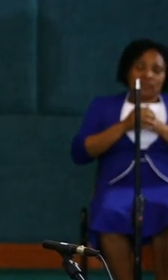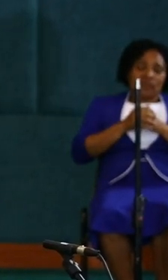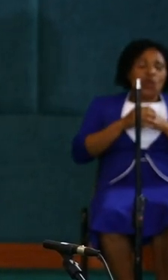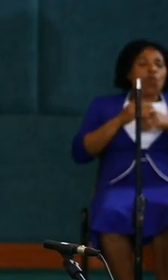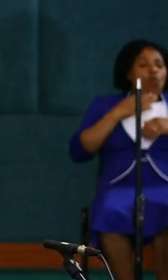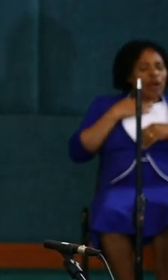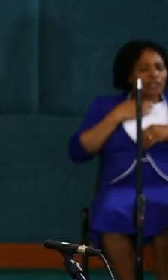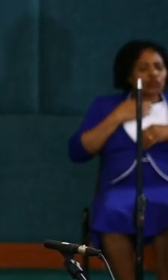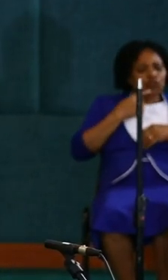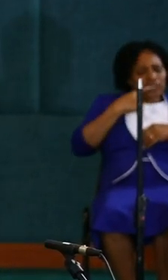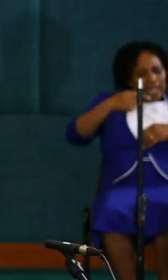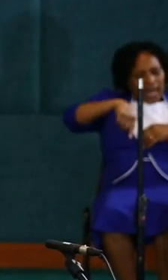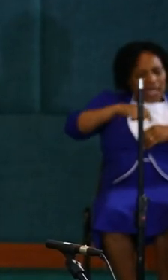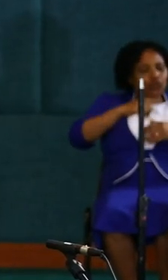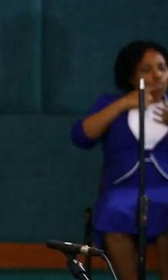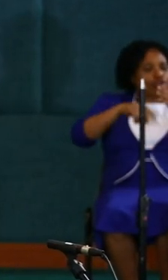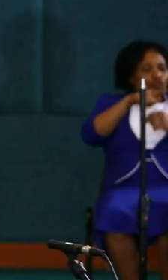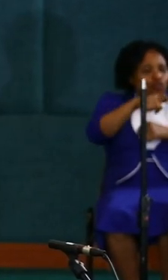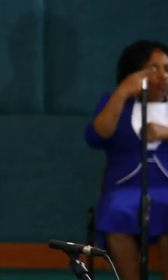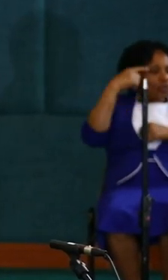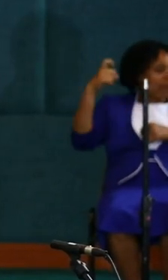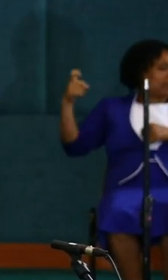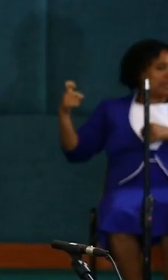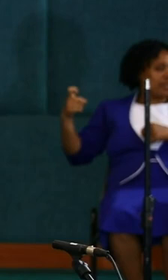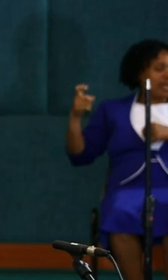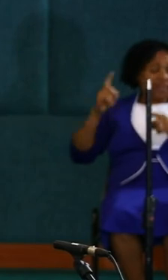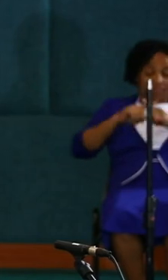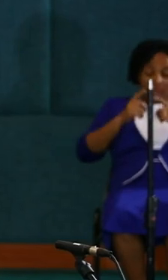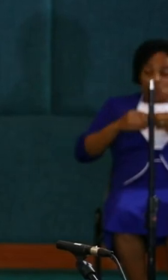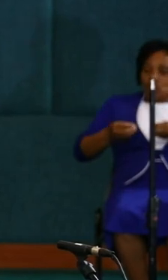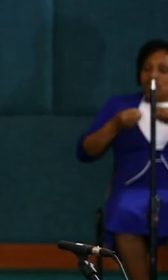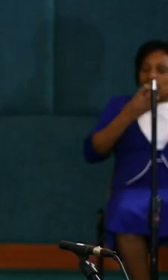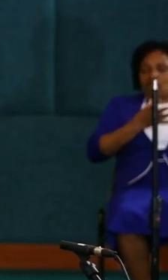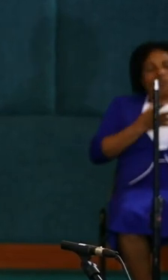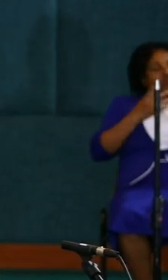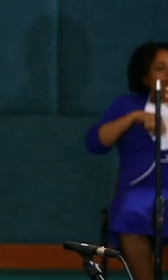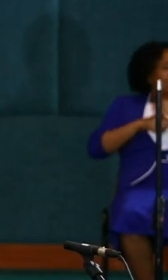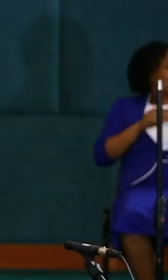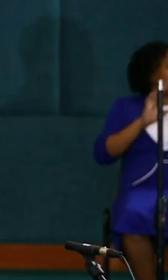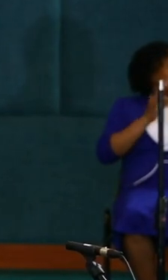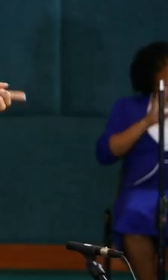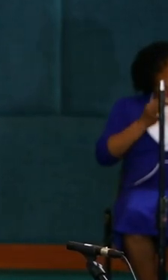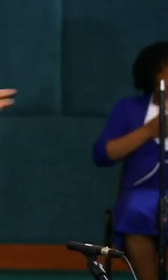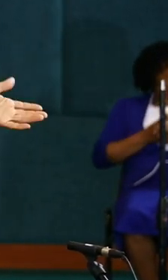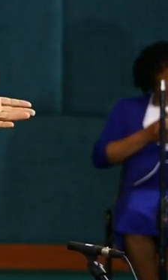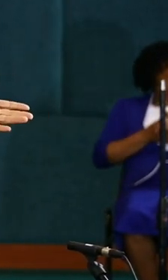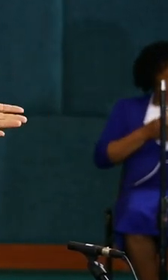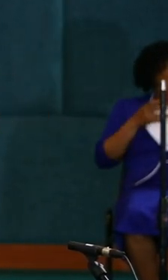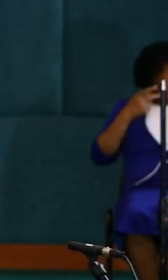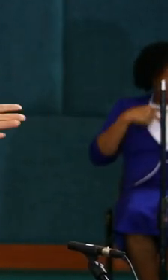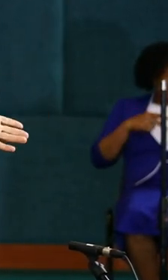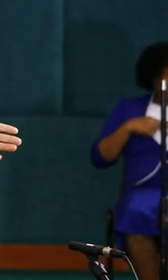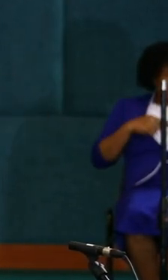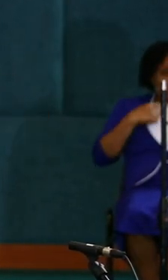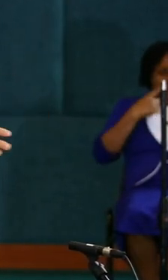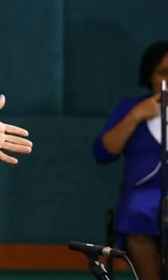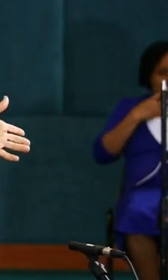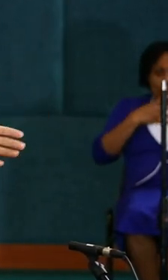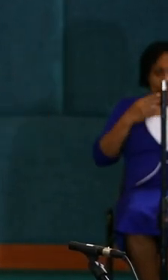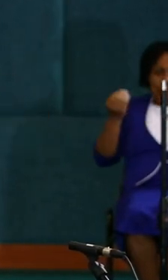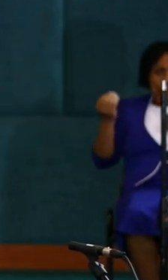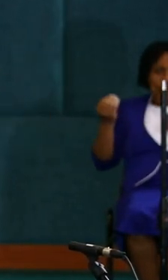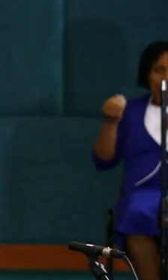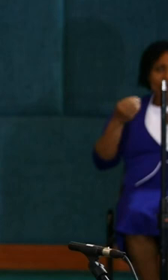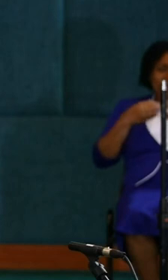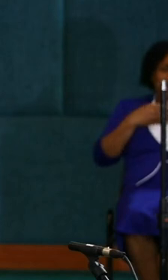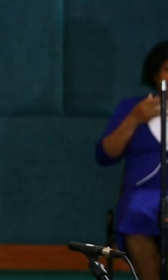We want you to tell us what you dreamt so that we can give you the interpretation. See, people who go to science men and